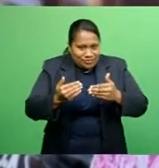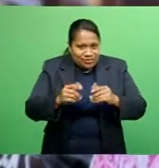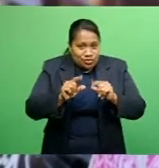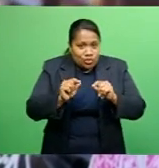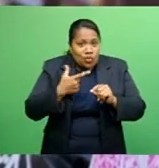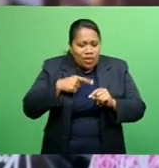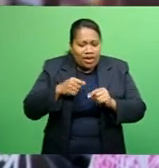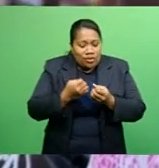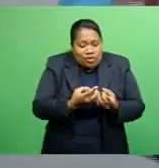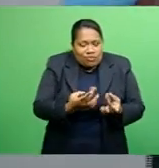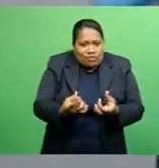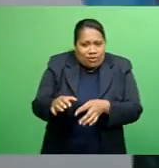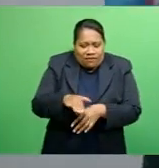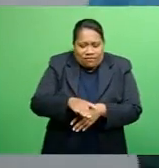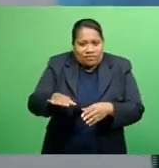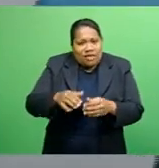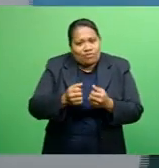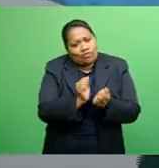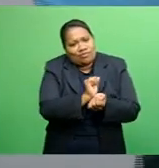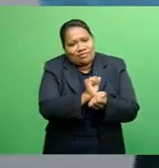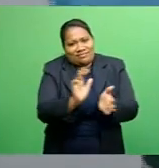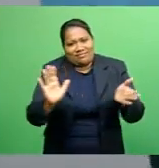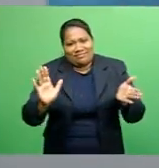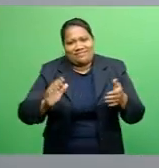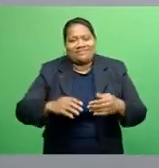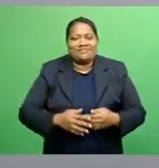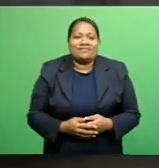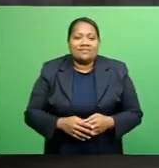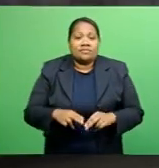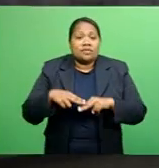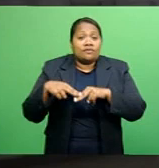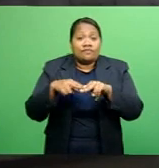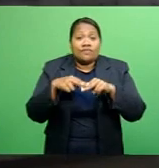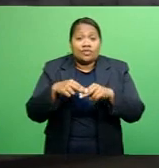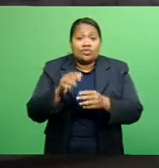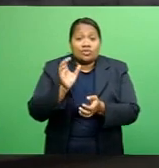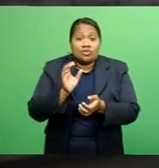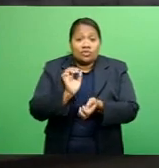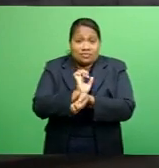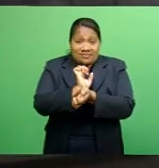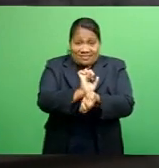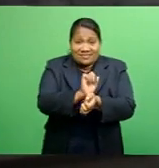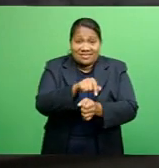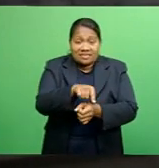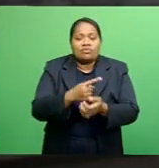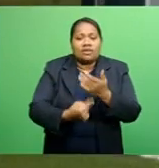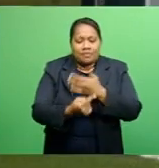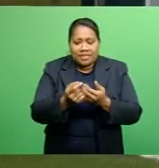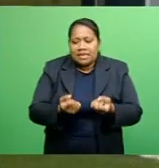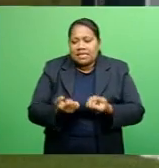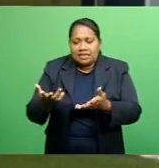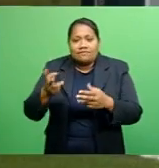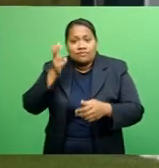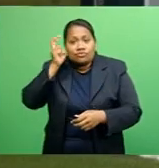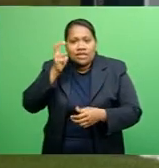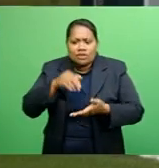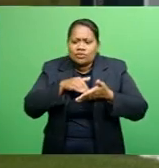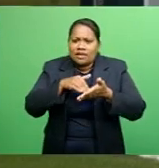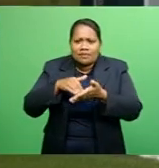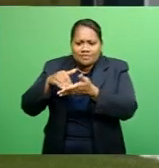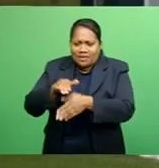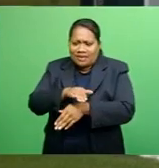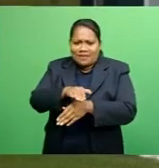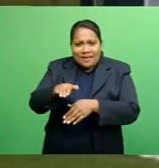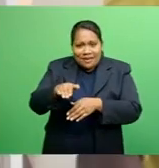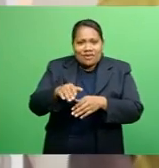prepare for their release. The Fiji Corrections Service is providing relevant business training and helping sharpen other skills of